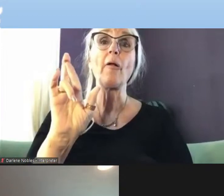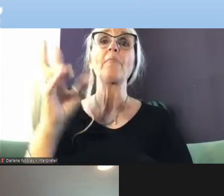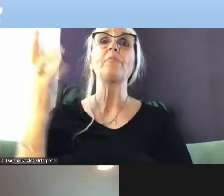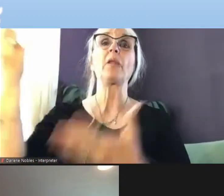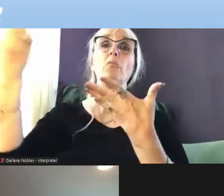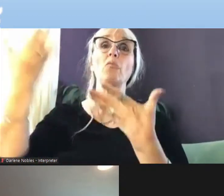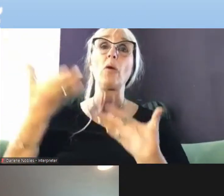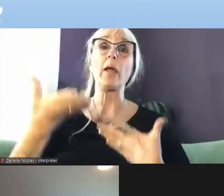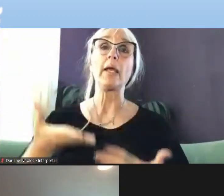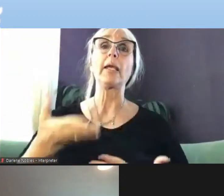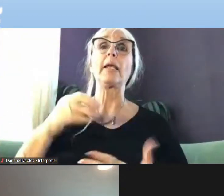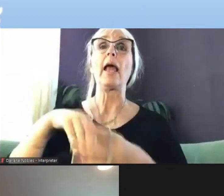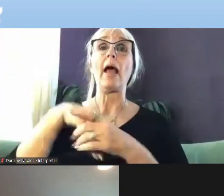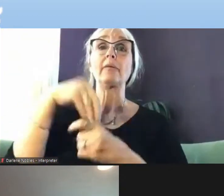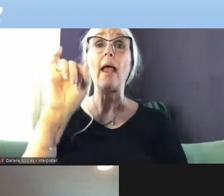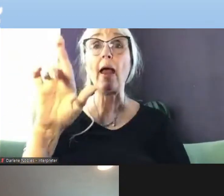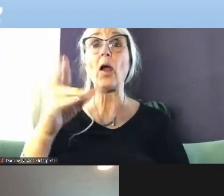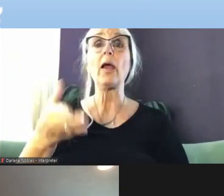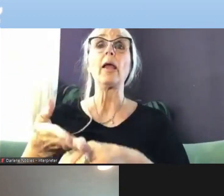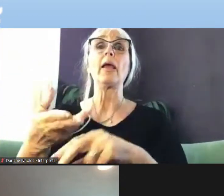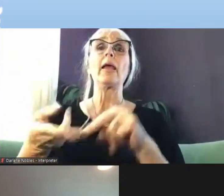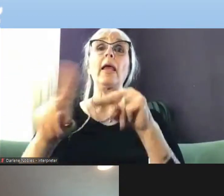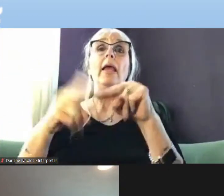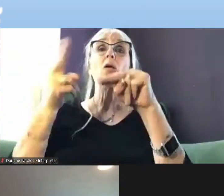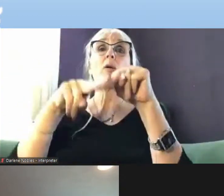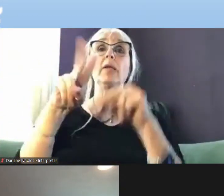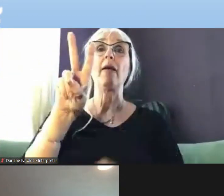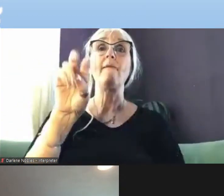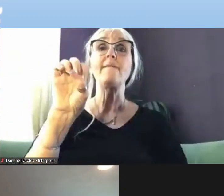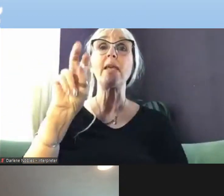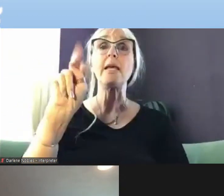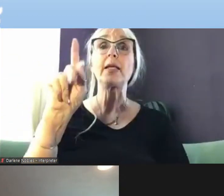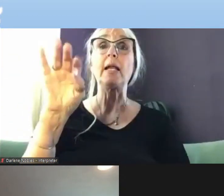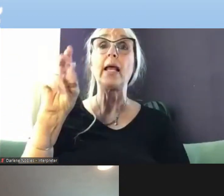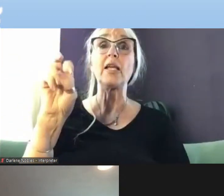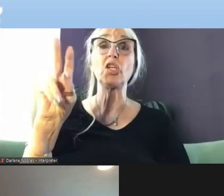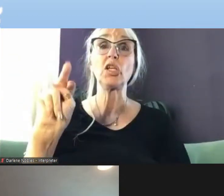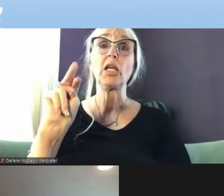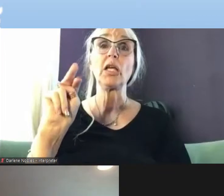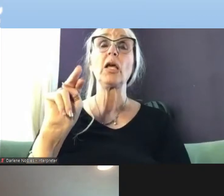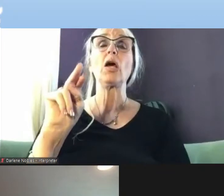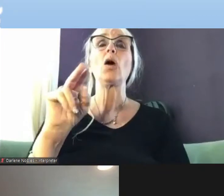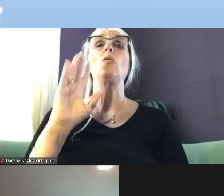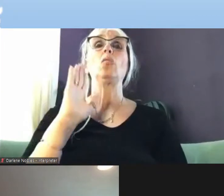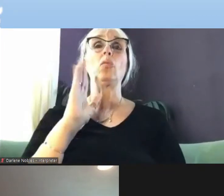increasing ventilation will dilute,